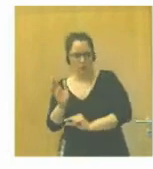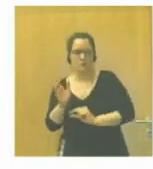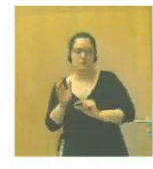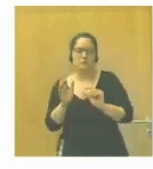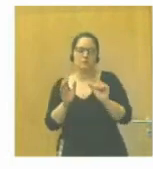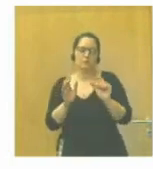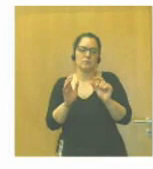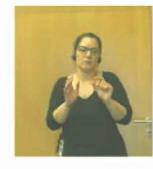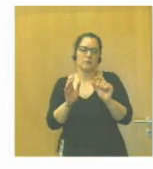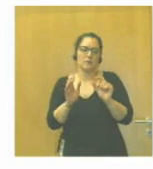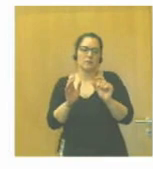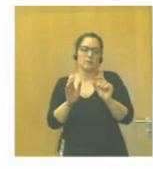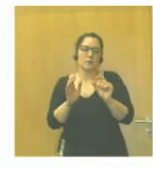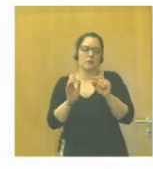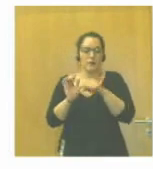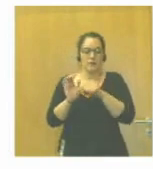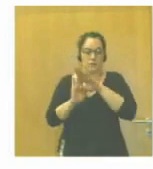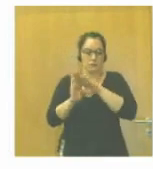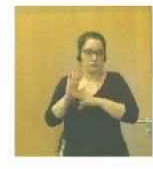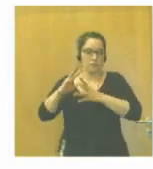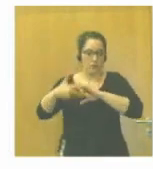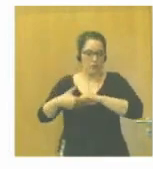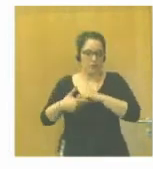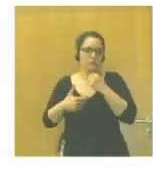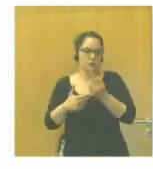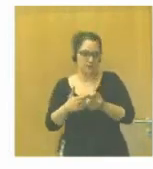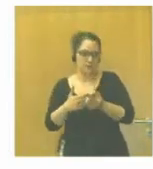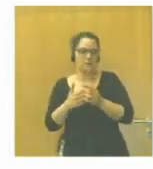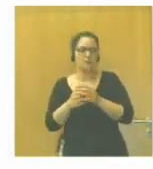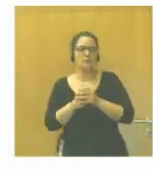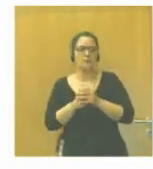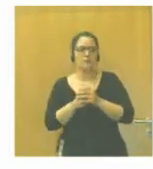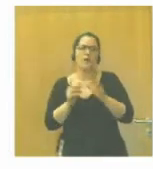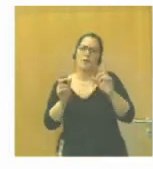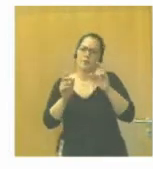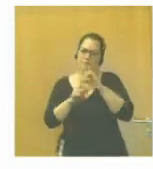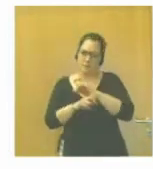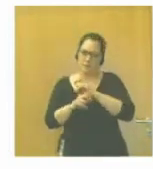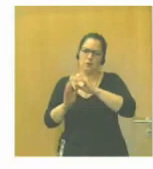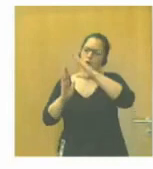It's very hard to fully embrace this model all at once. No, you